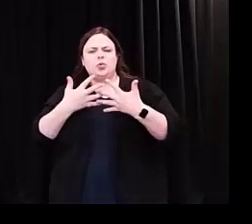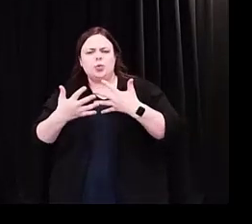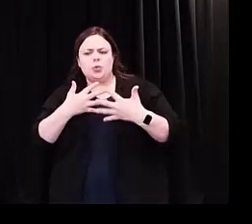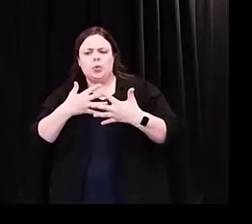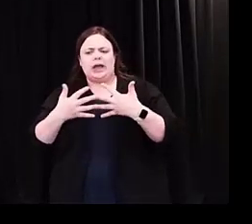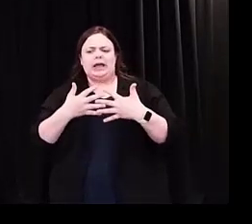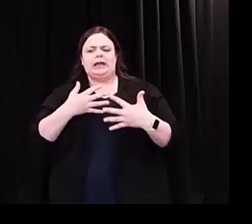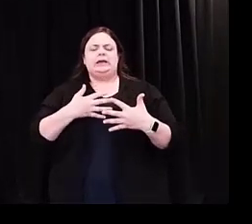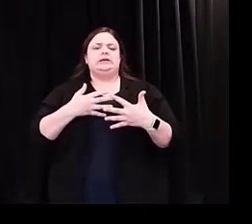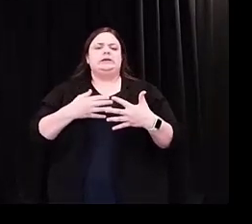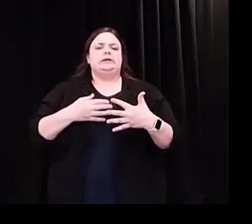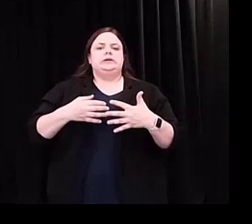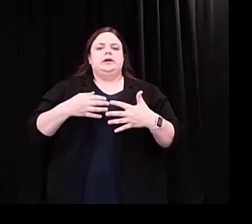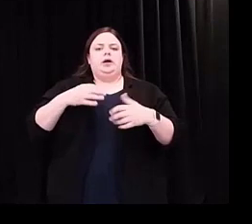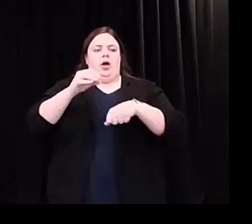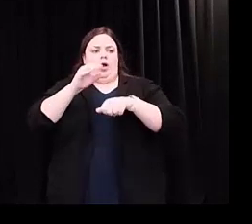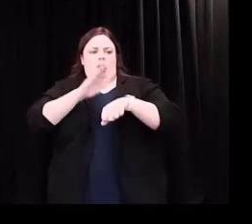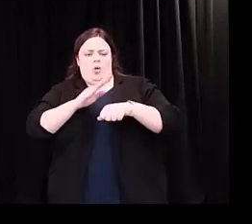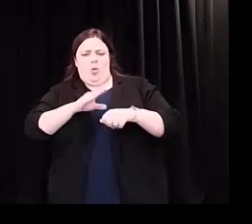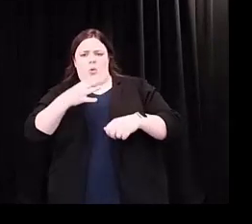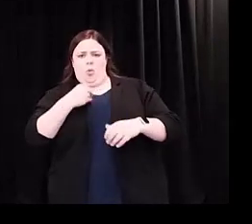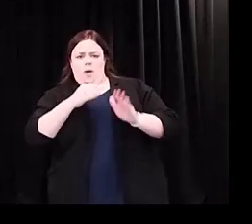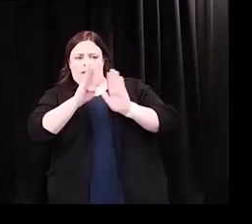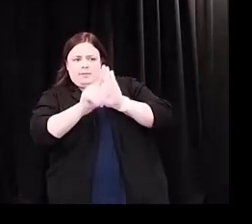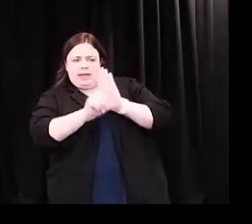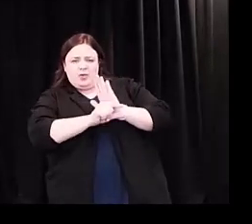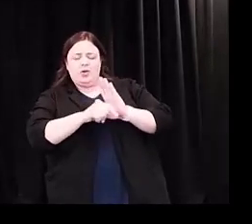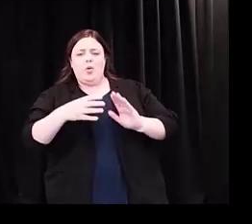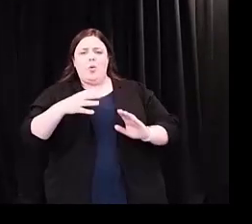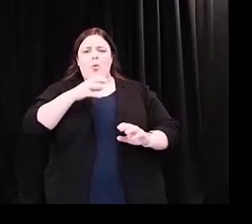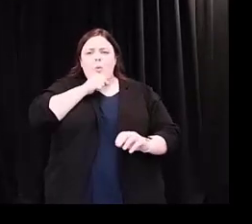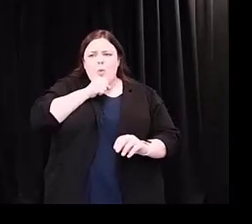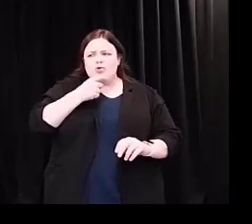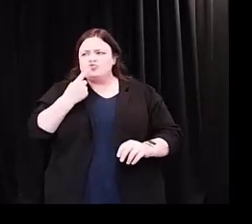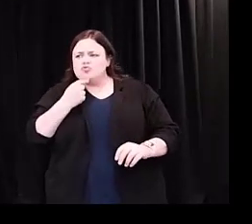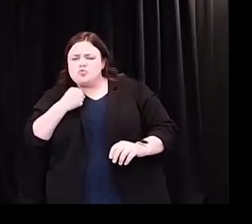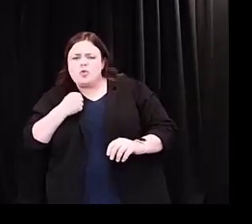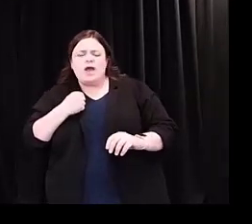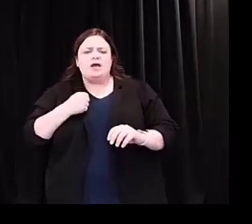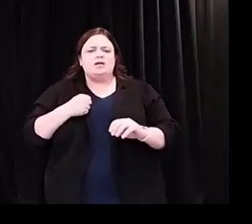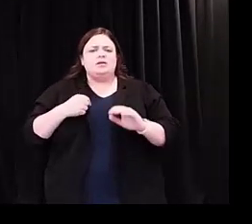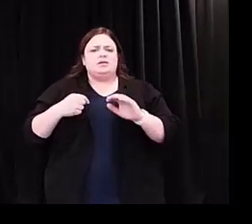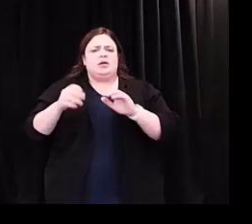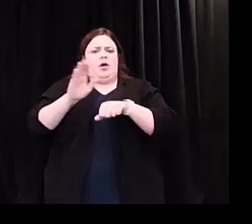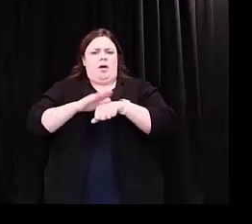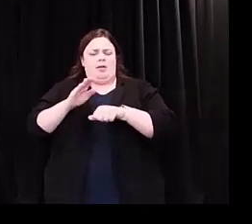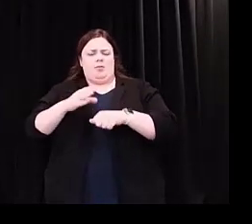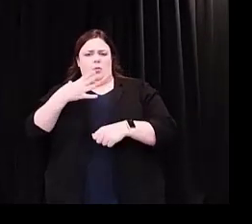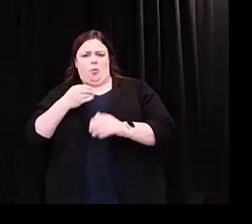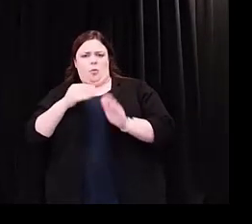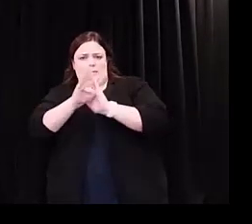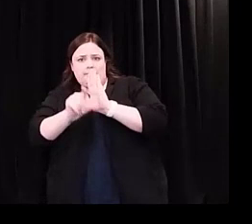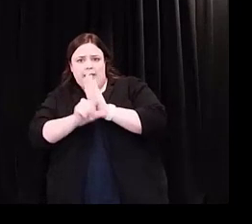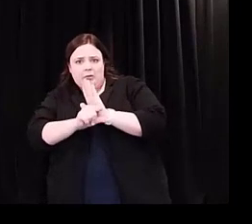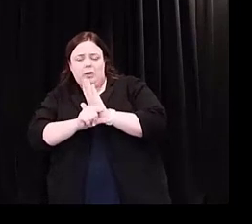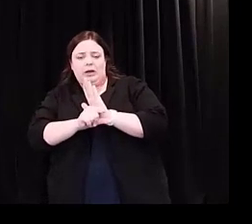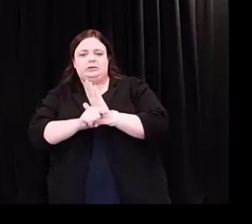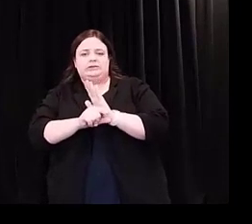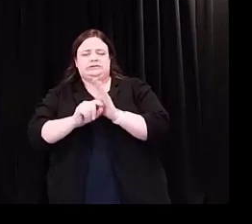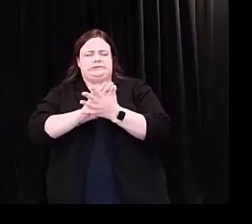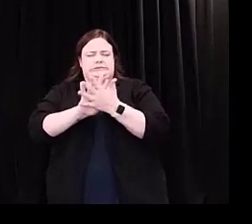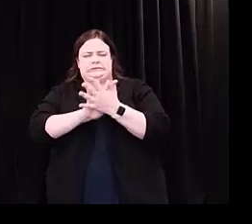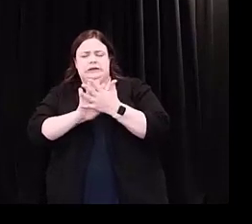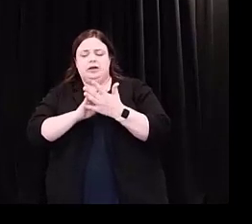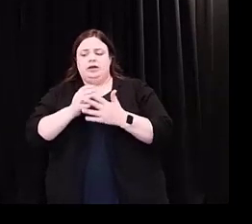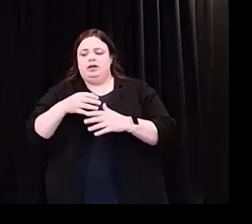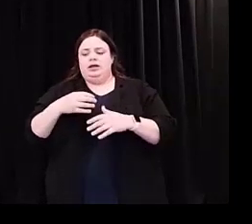white background, yellow text over a white background, orange and red text, and light blue text over a background. We do